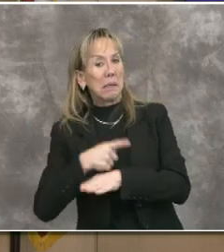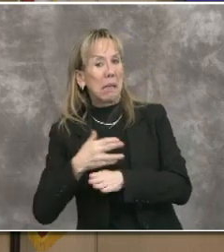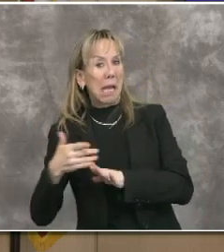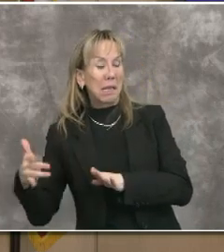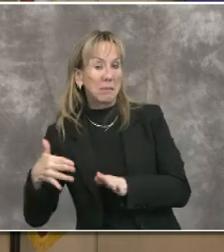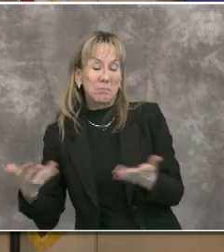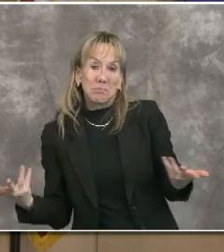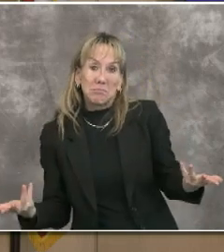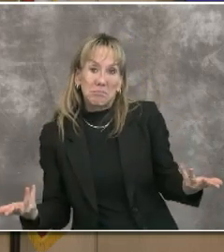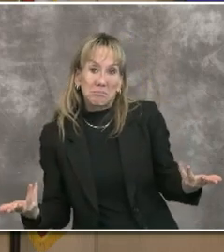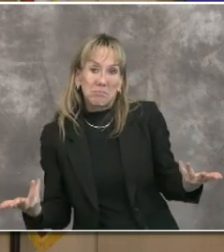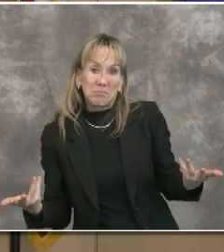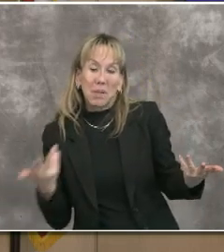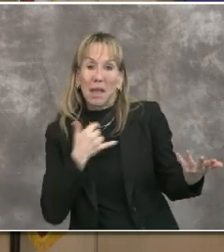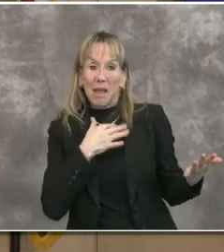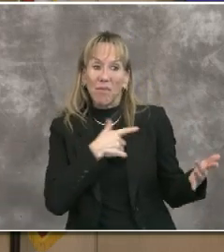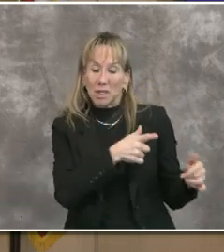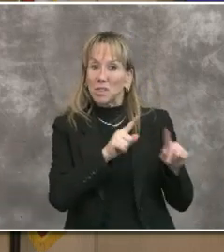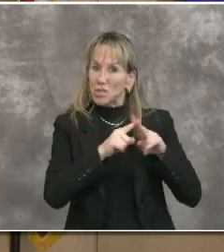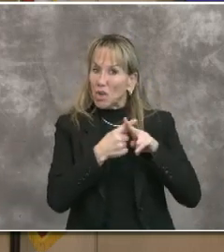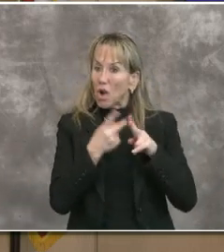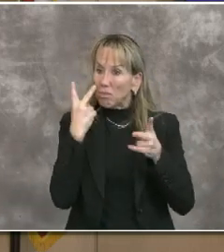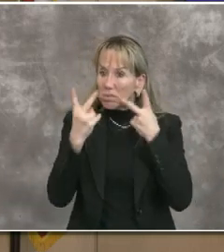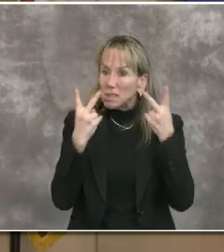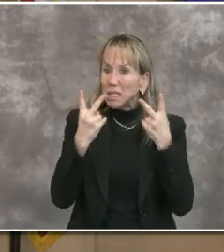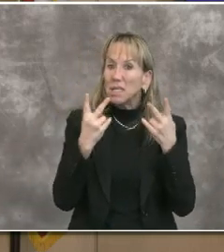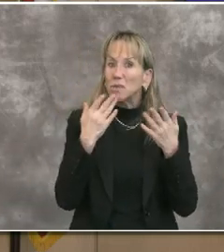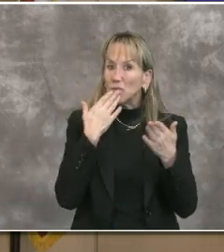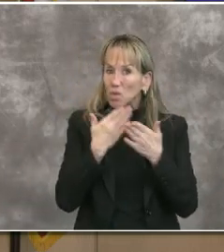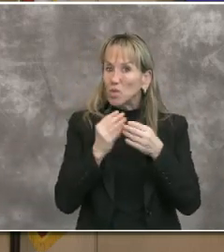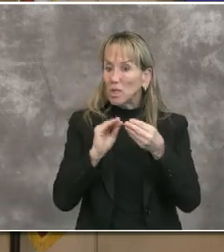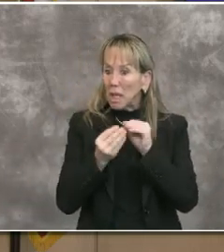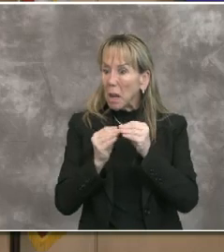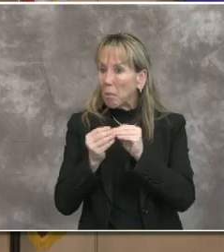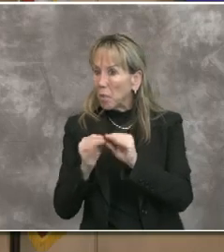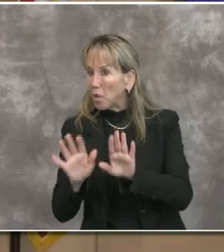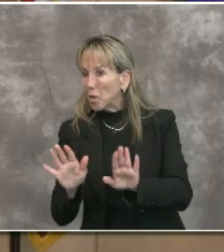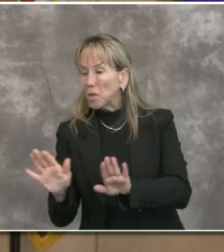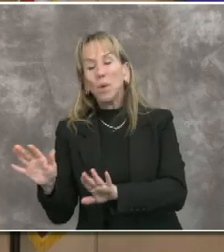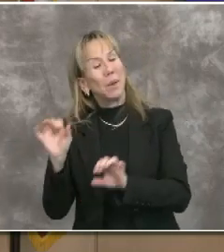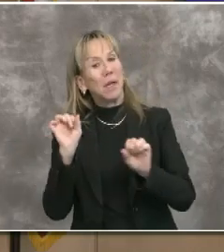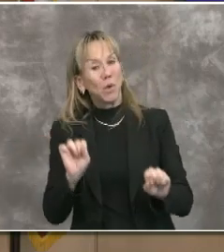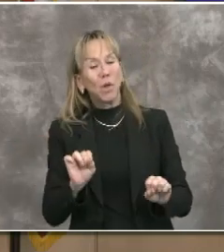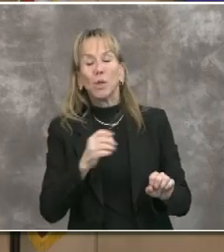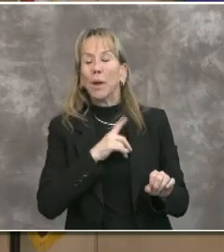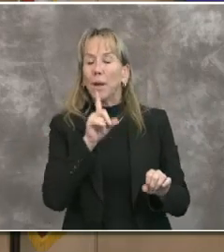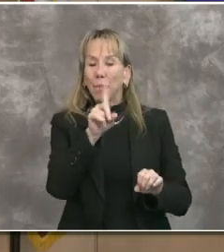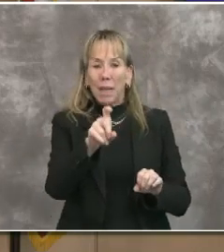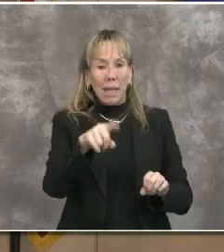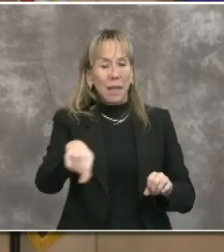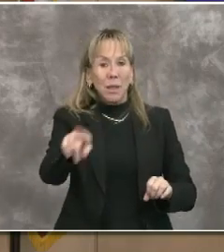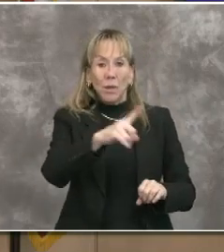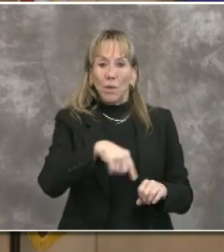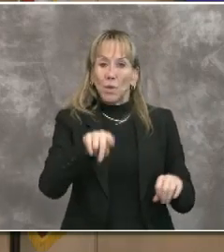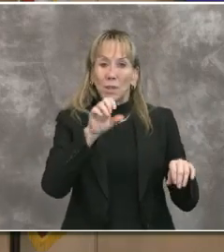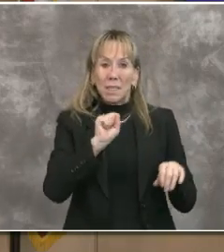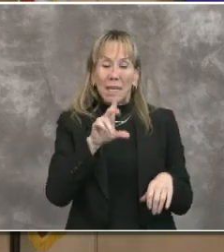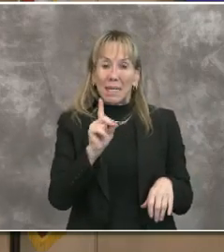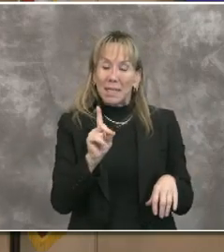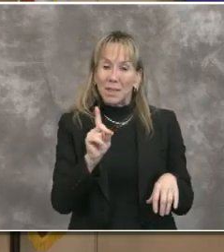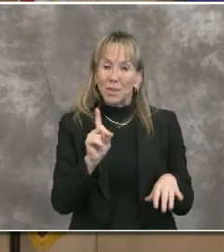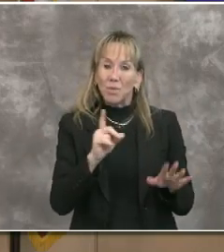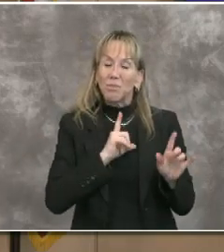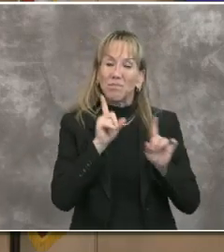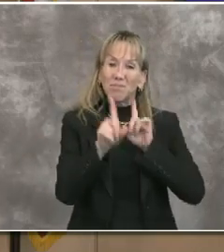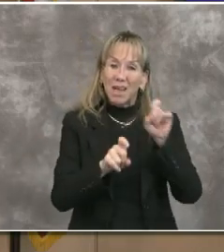in a position if these trends continue in the way that they are. So I just ask for the help of the citizens of San Diego to give us